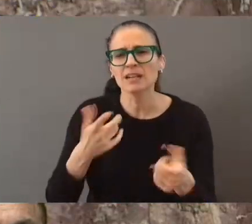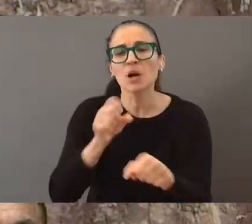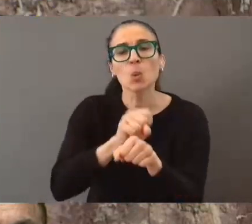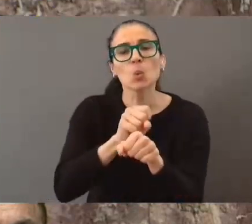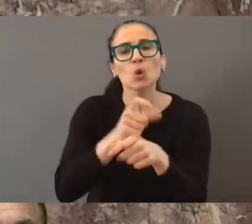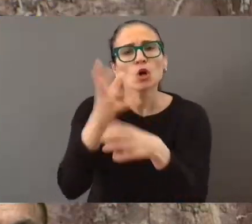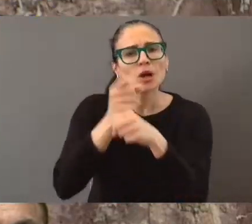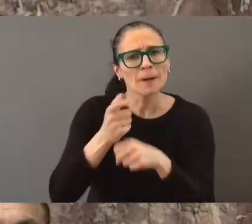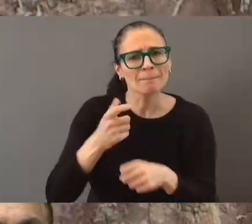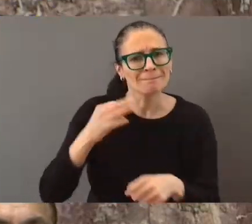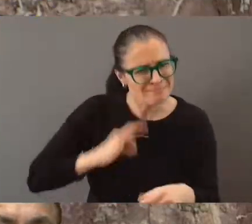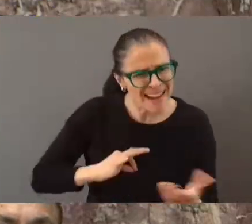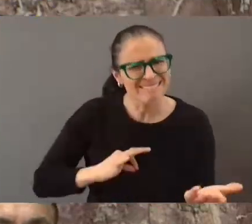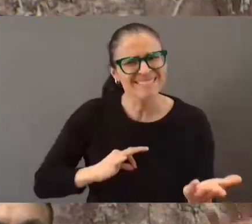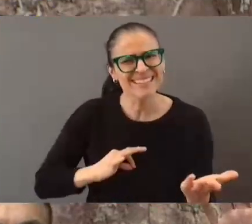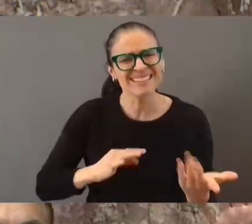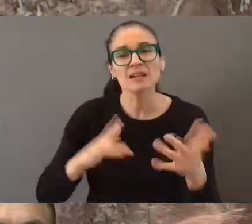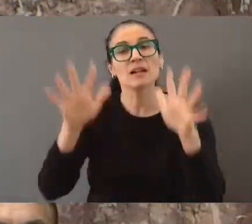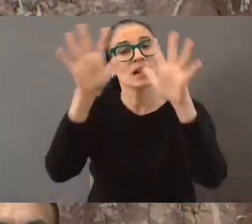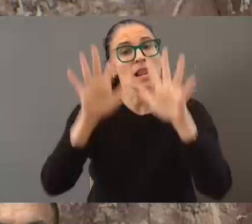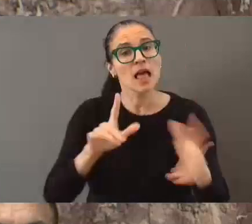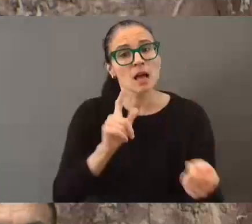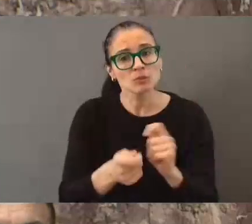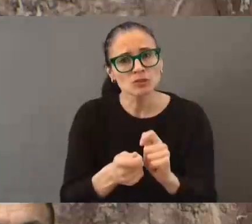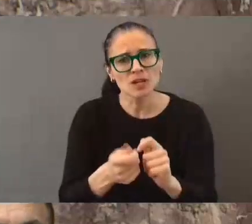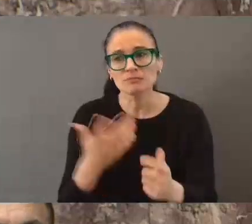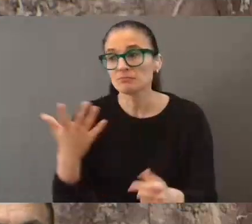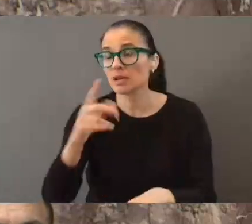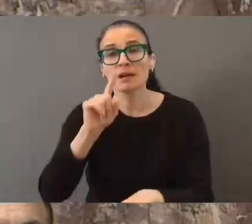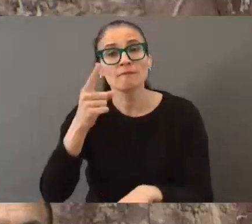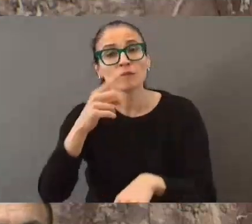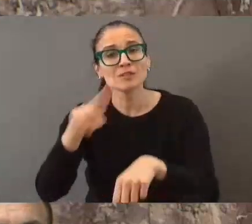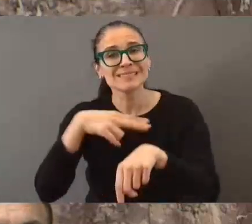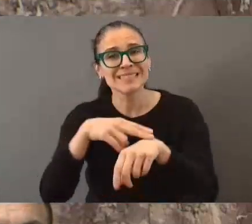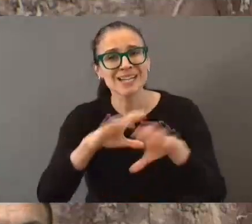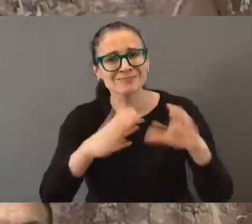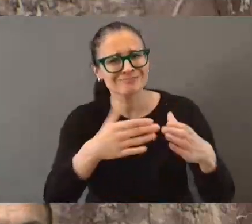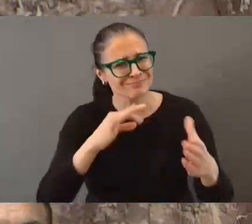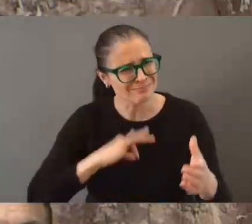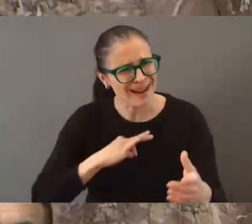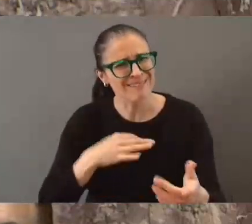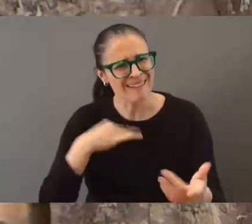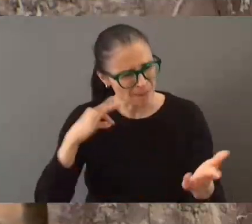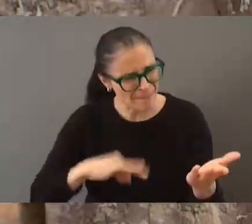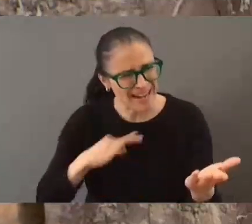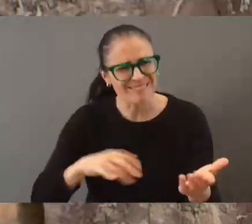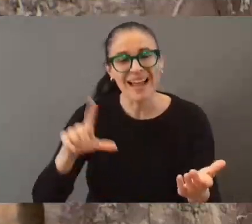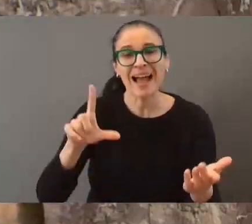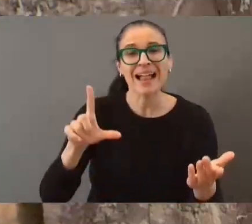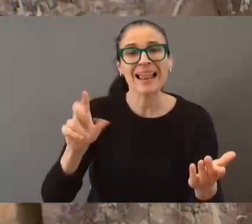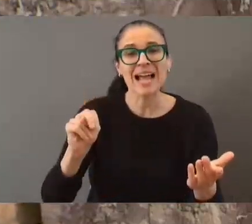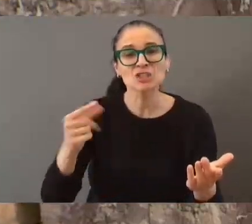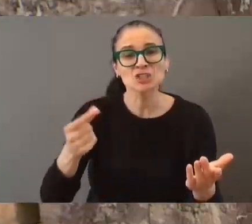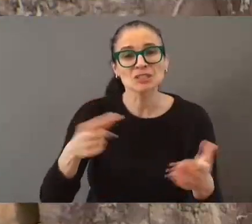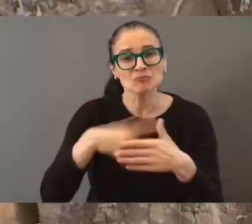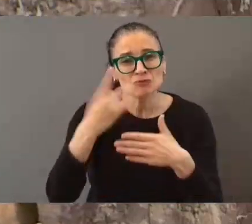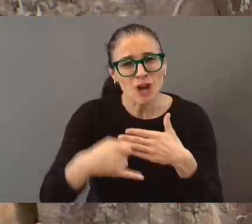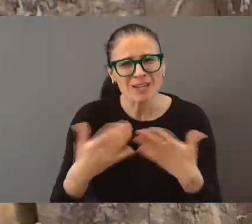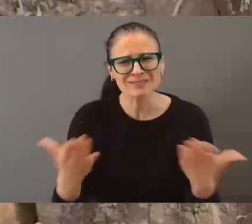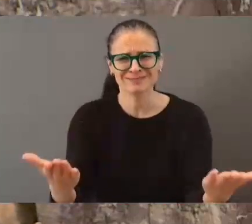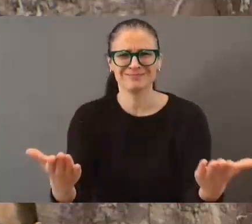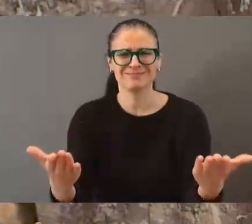LNG projects, Honourable Speaker. Now, the member was a Liberal activist, I think, for a decade before